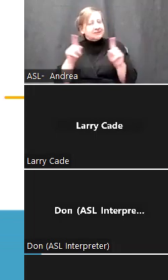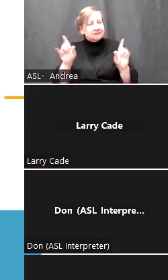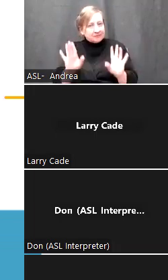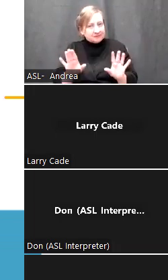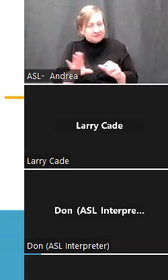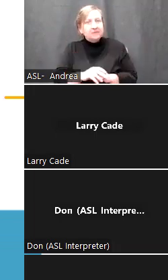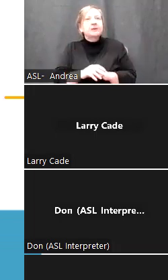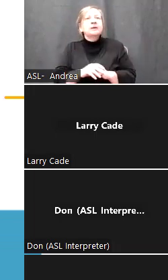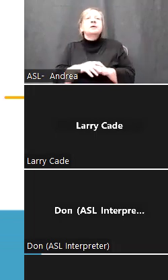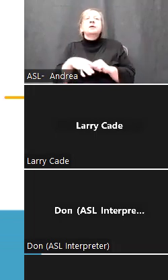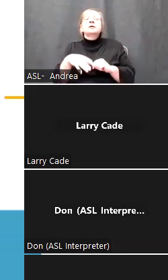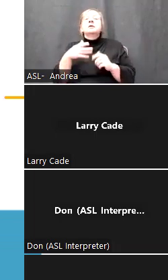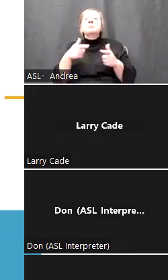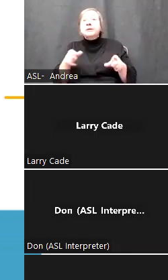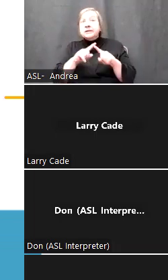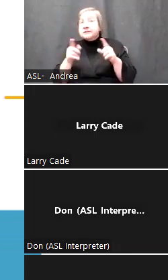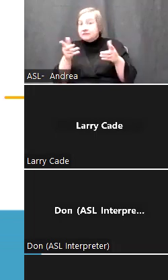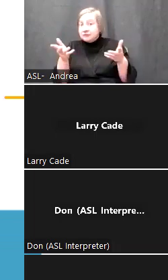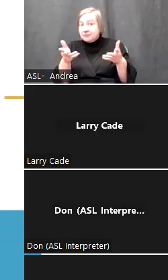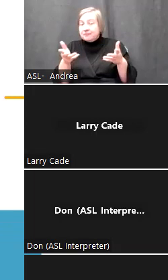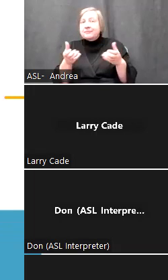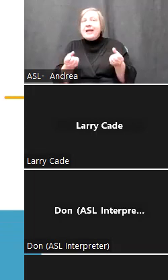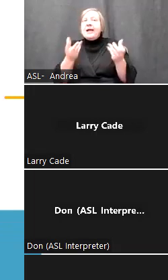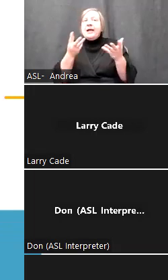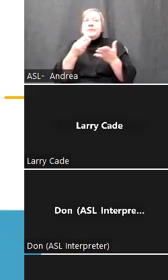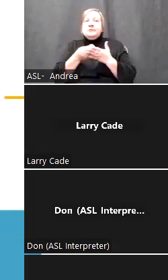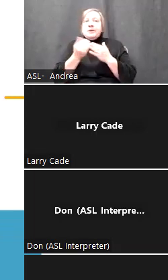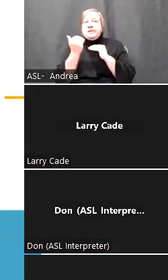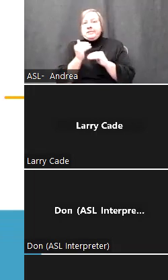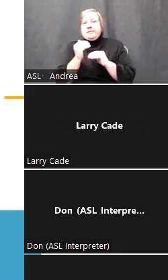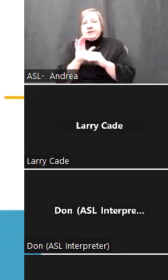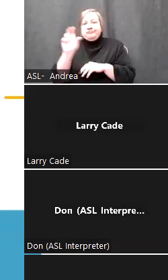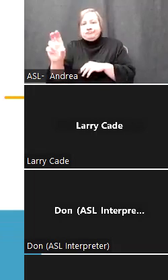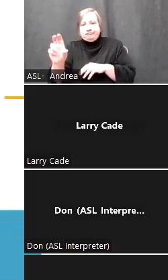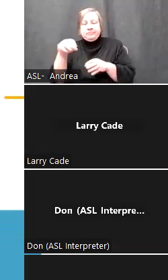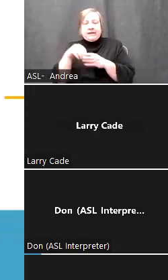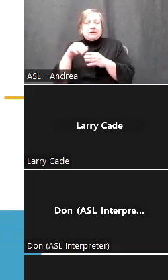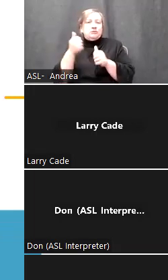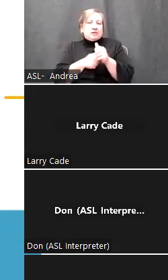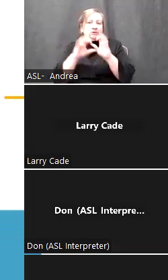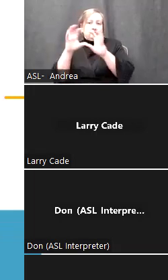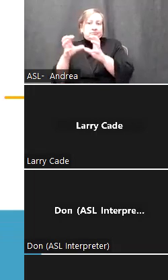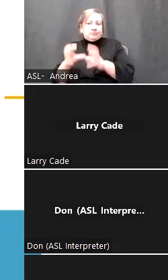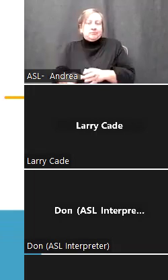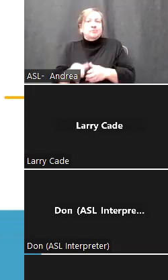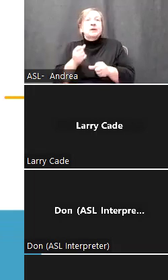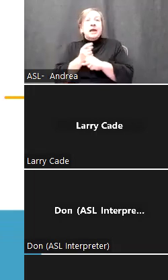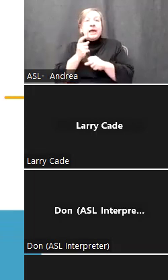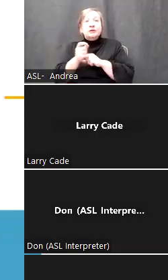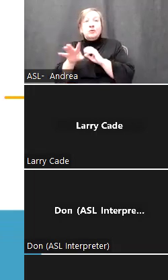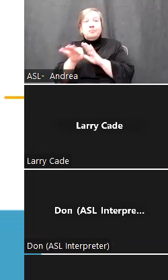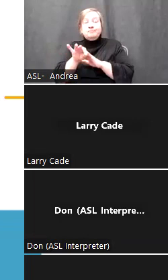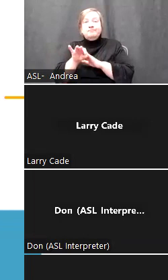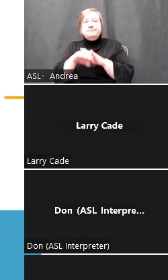so a couple of the big differences come to the amount of money you can put into these benefits. There's an annual election